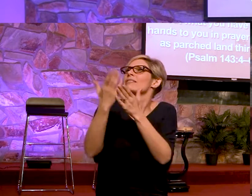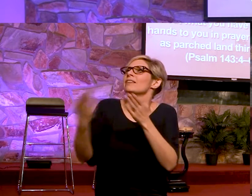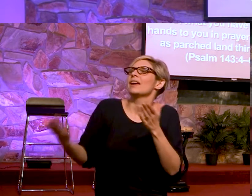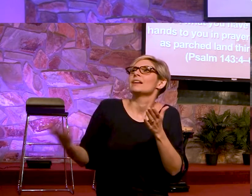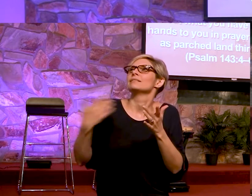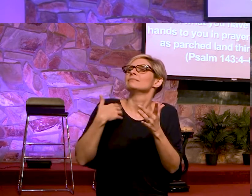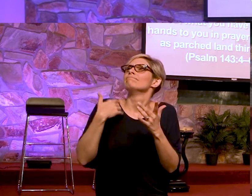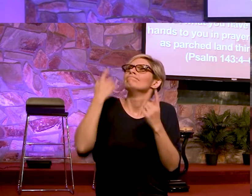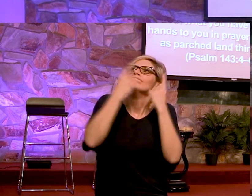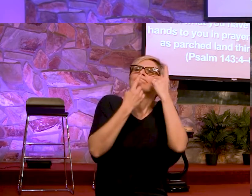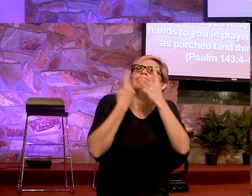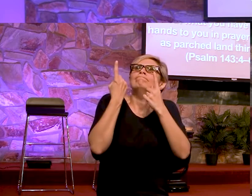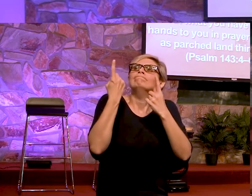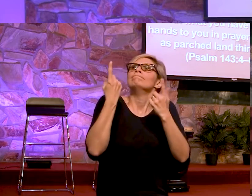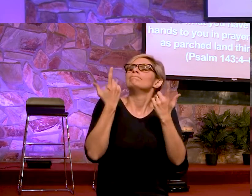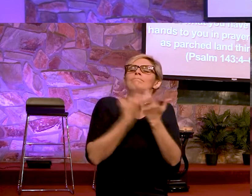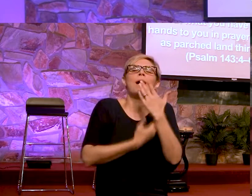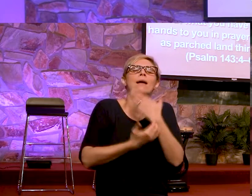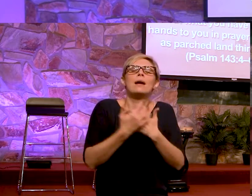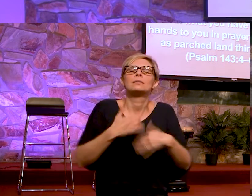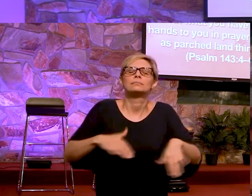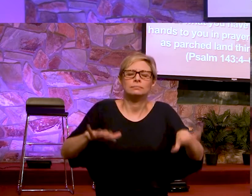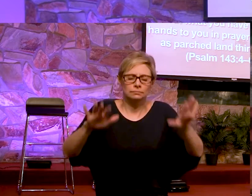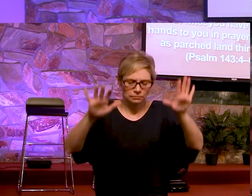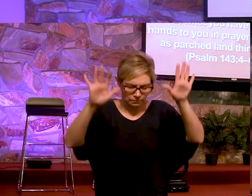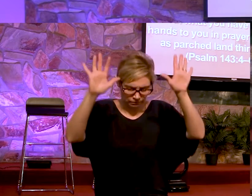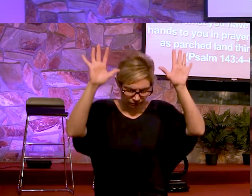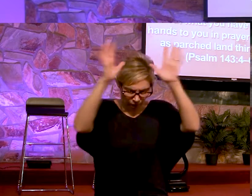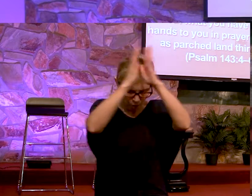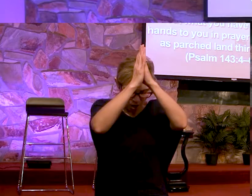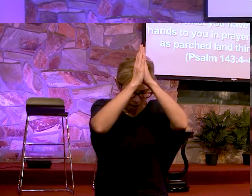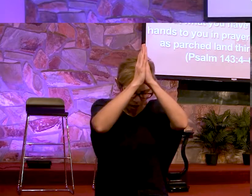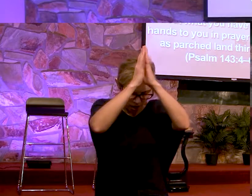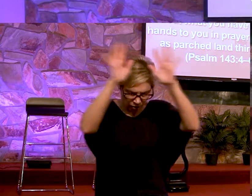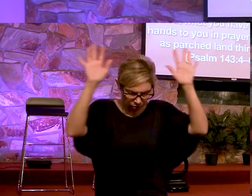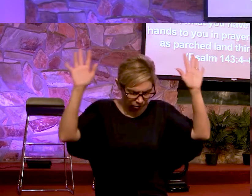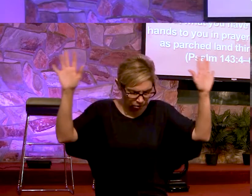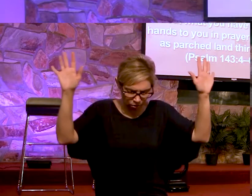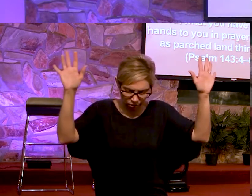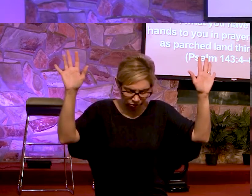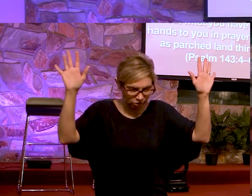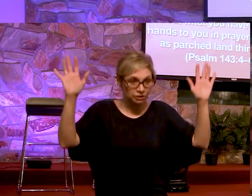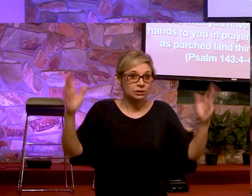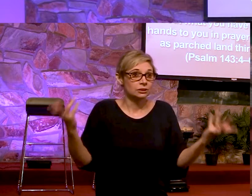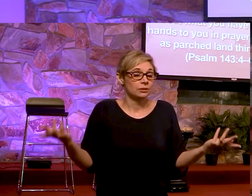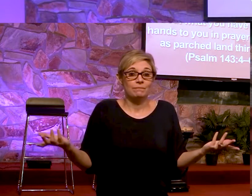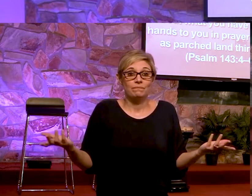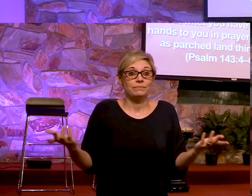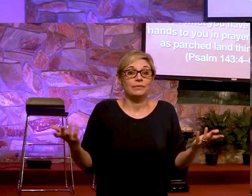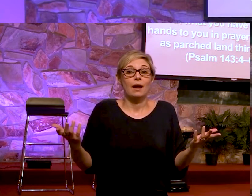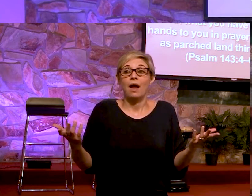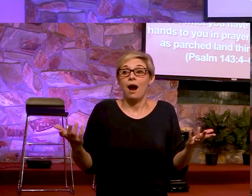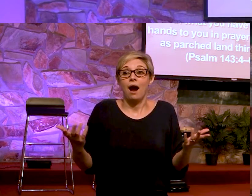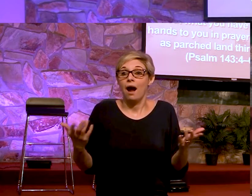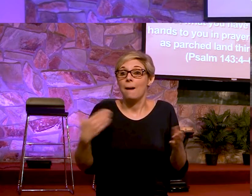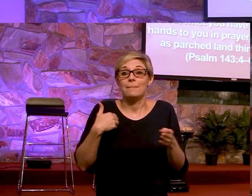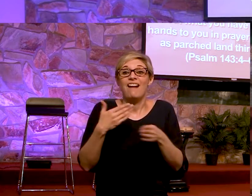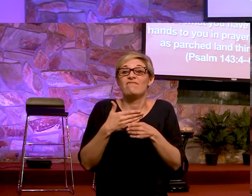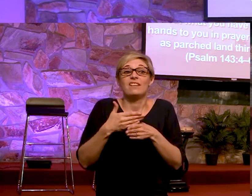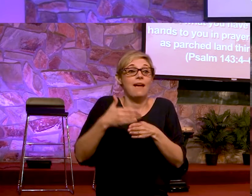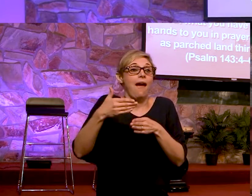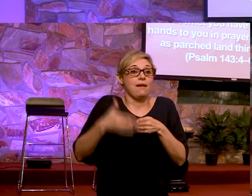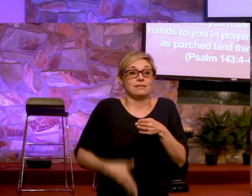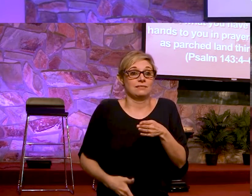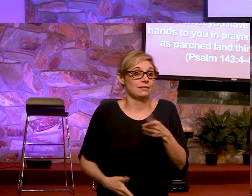have done. I lift my hands to you in prayer, God. God, I'm at the end of my rope